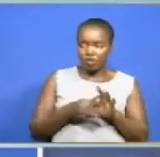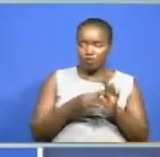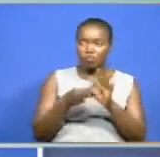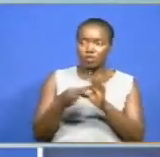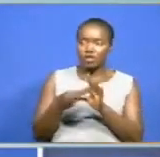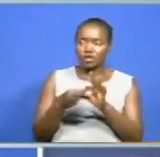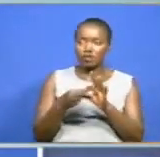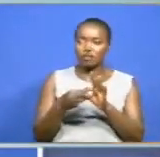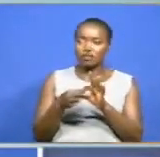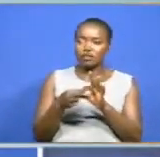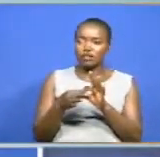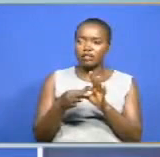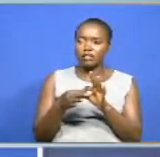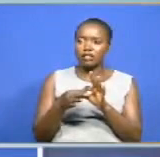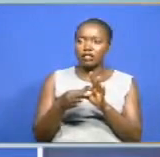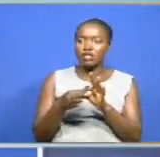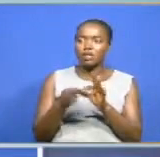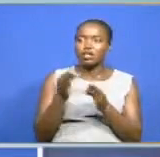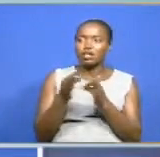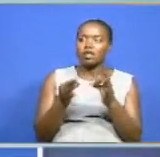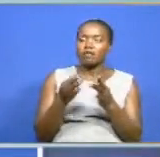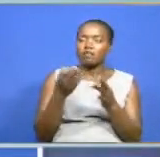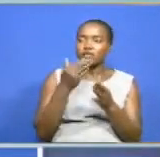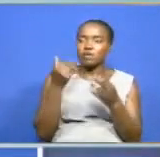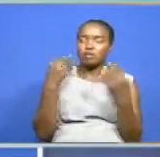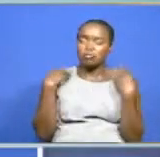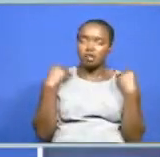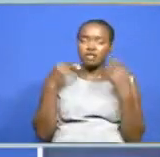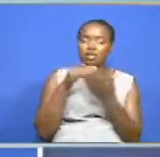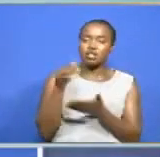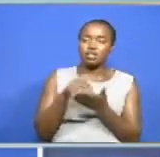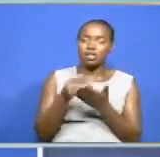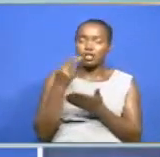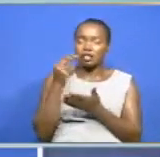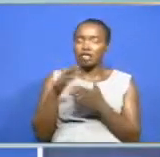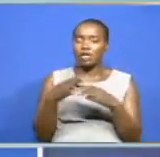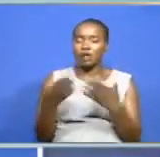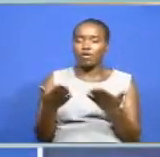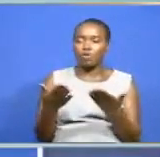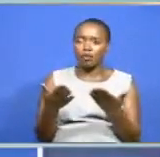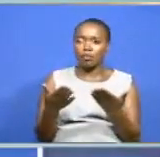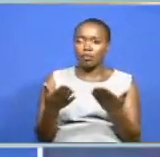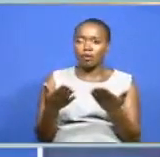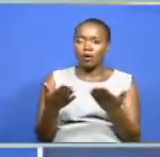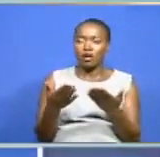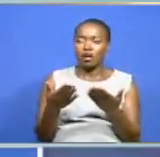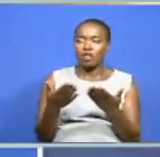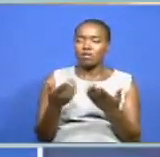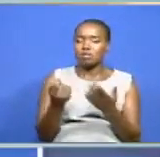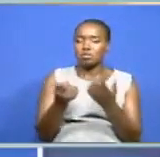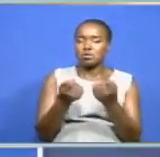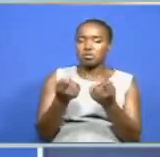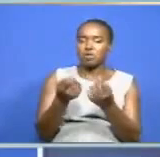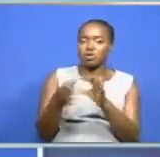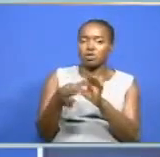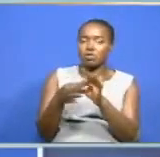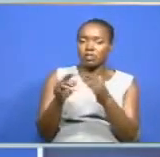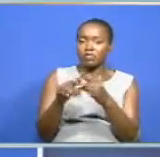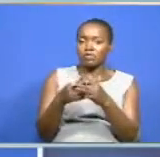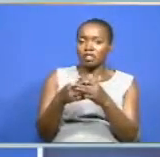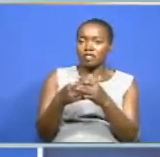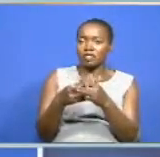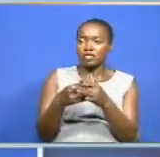I'm sure that if you went to the best practice center, you can be able to see how little cooperatives have started. It's